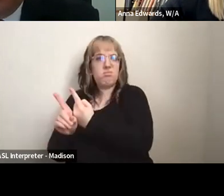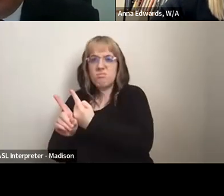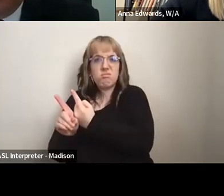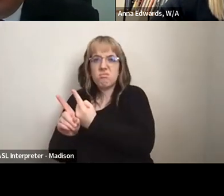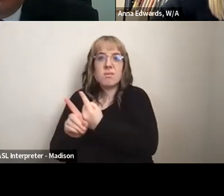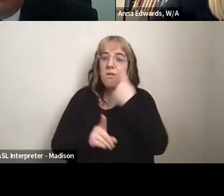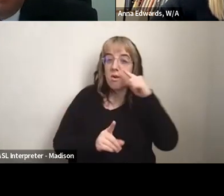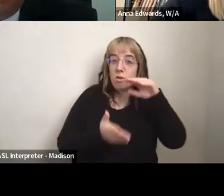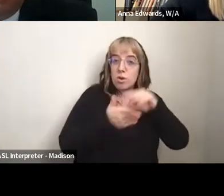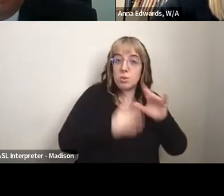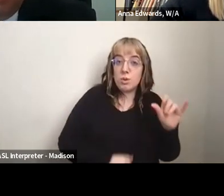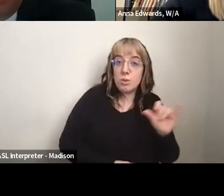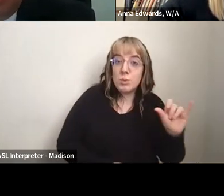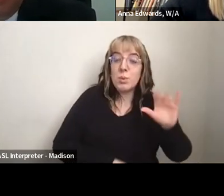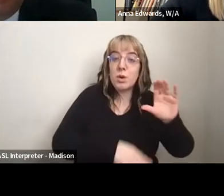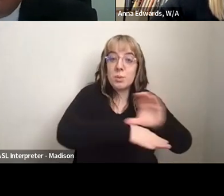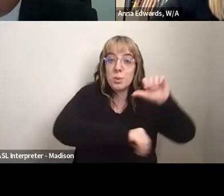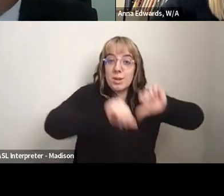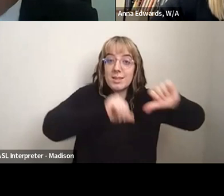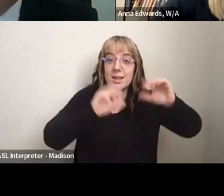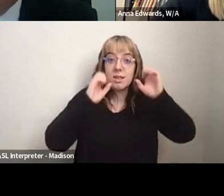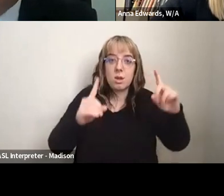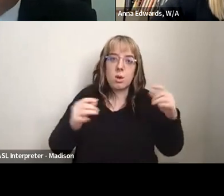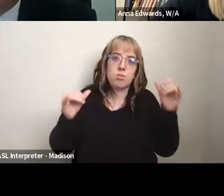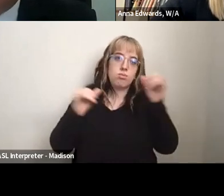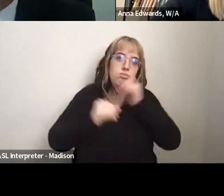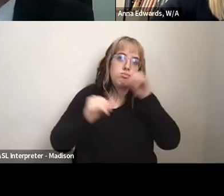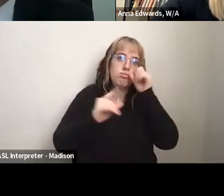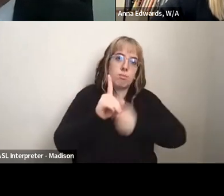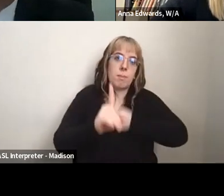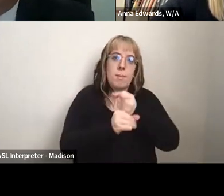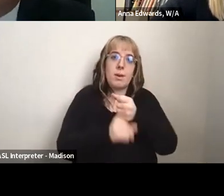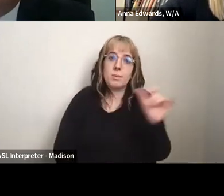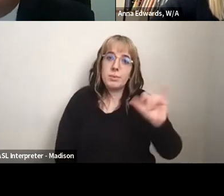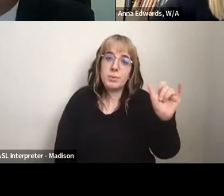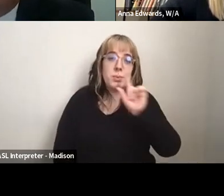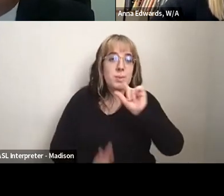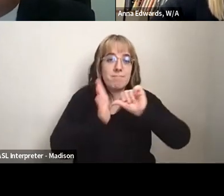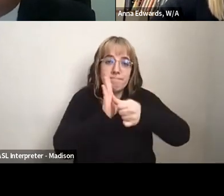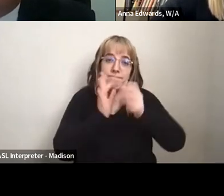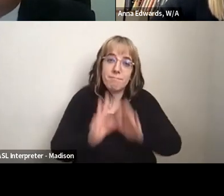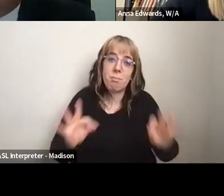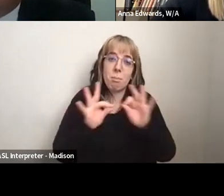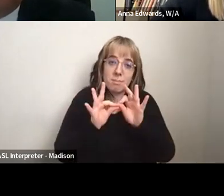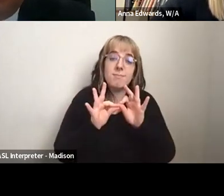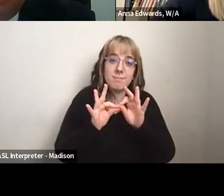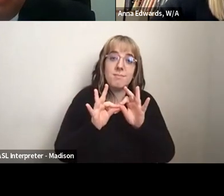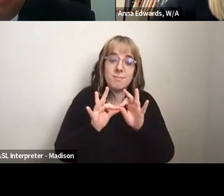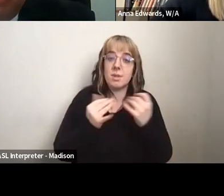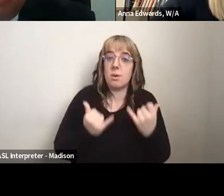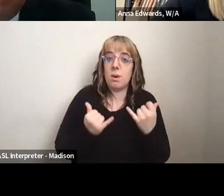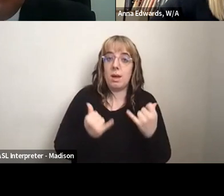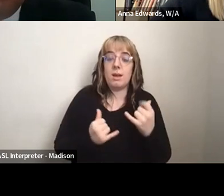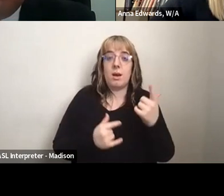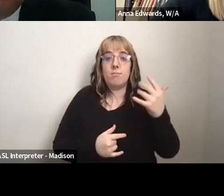and how computer science education is impacting them right now. This really goes